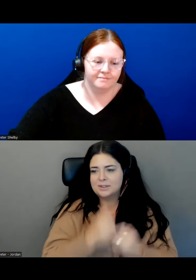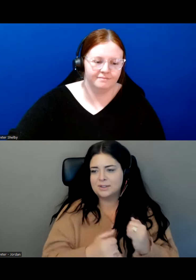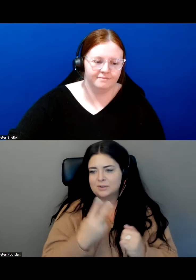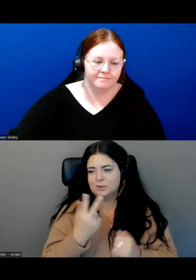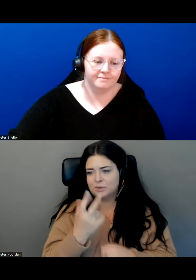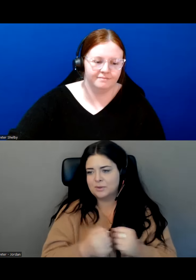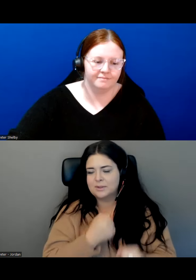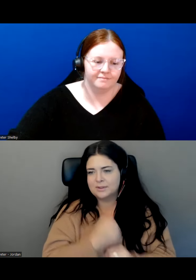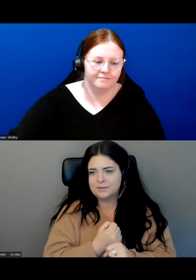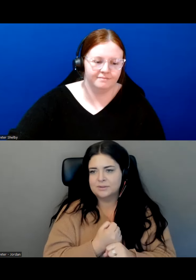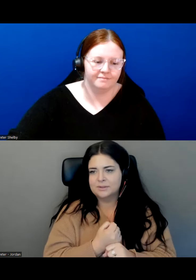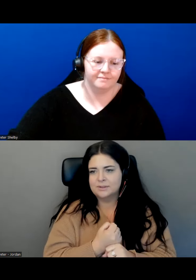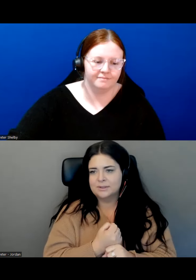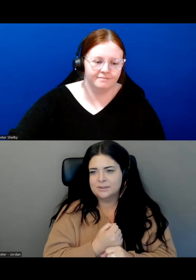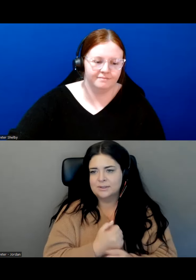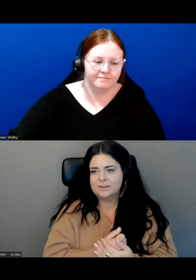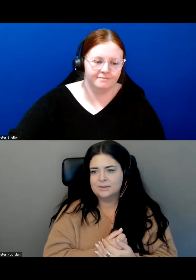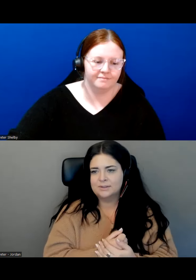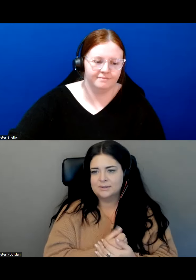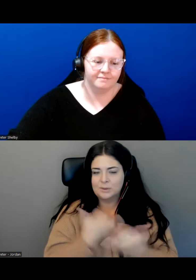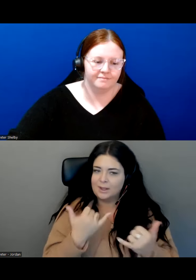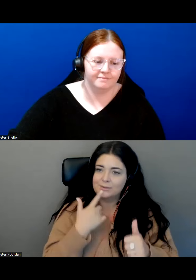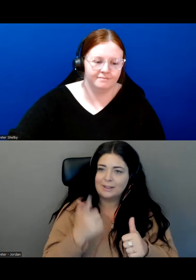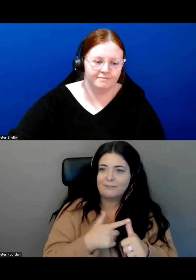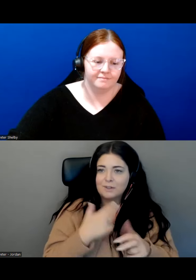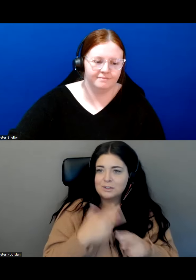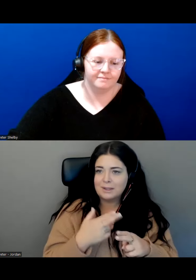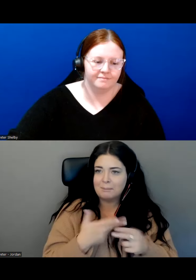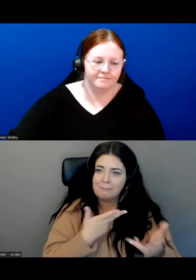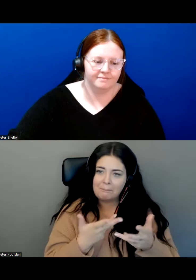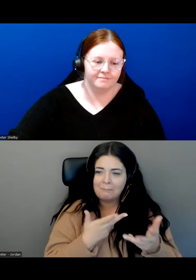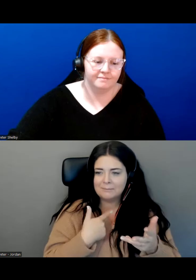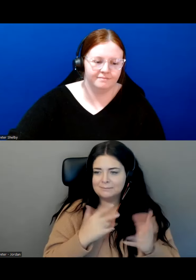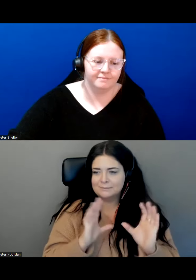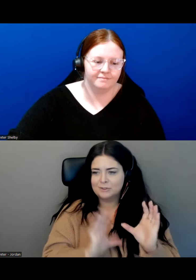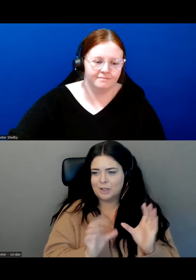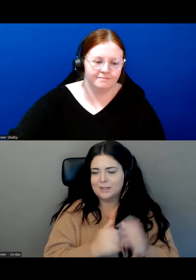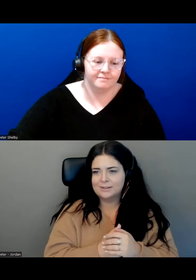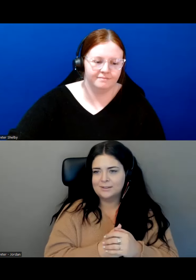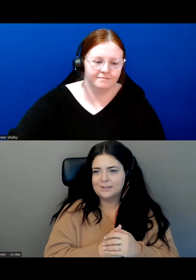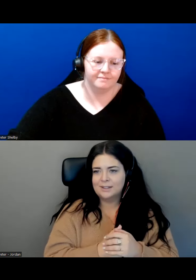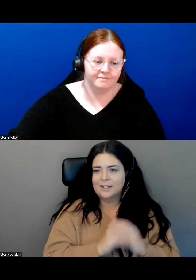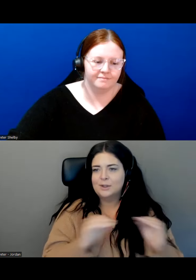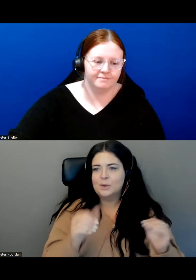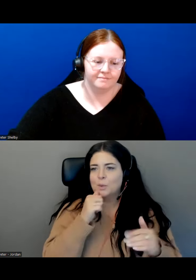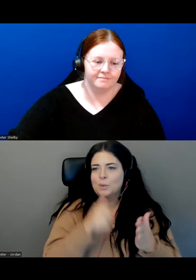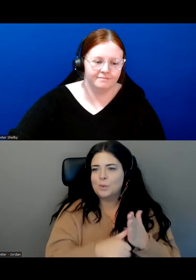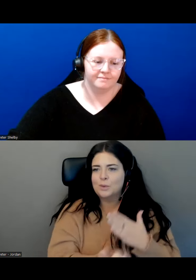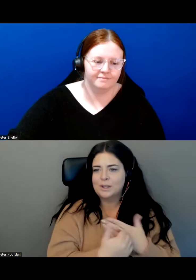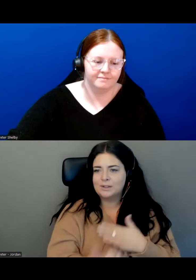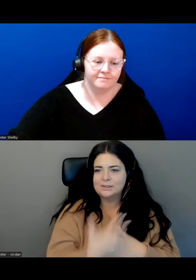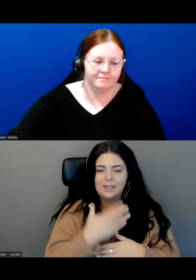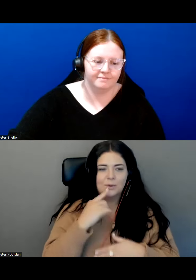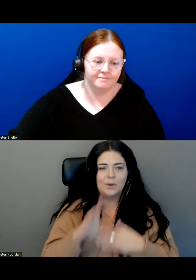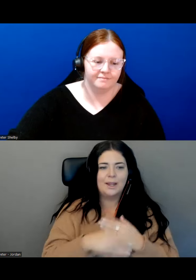being here. We're definitely on a first name basis, and just they haven't sent me any letters in the mail or added me on